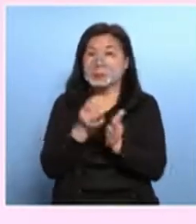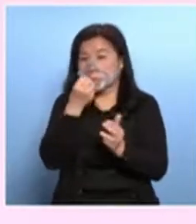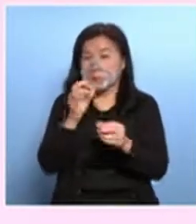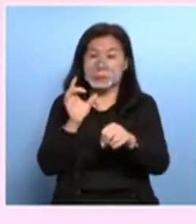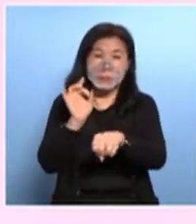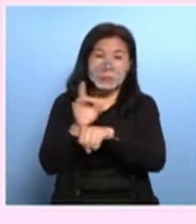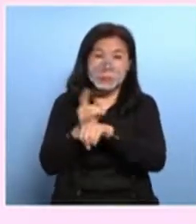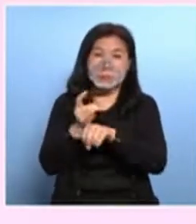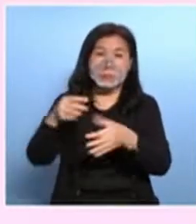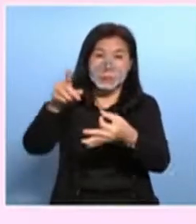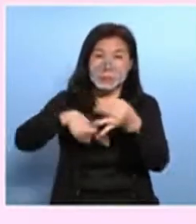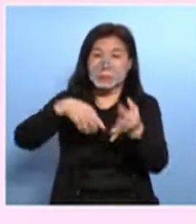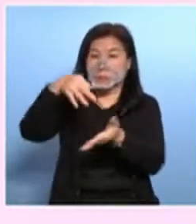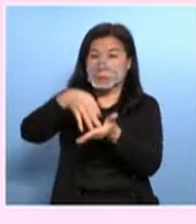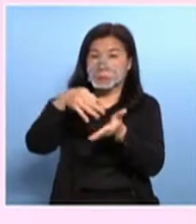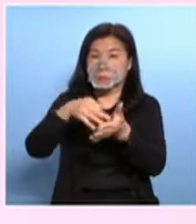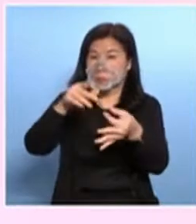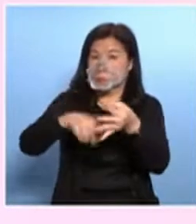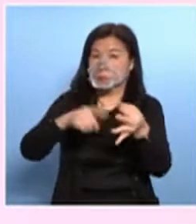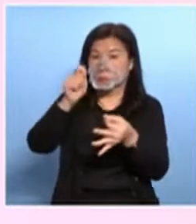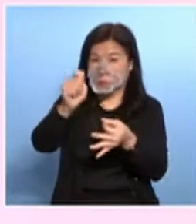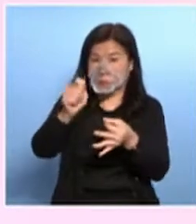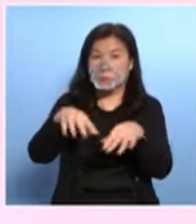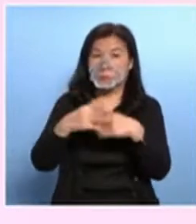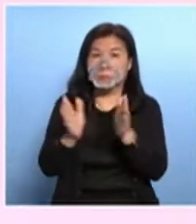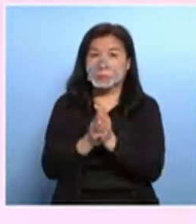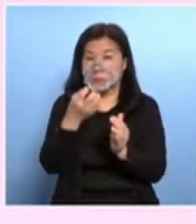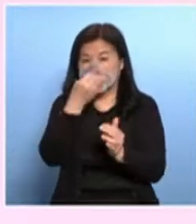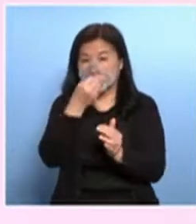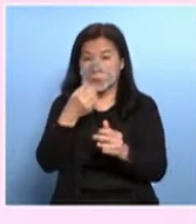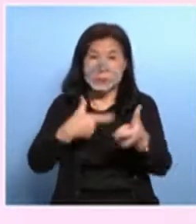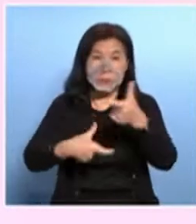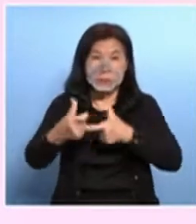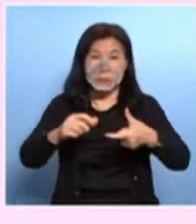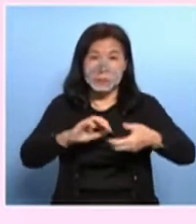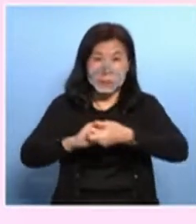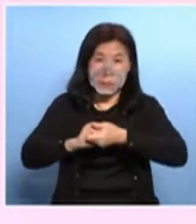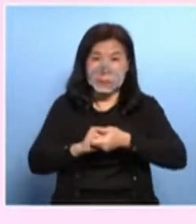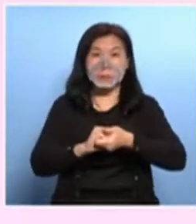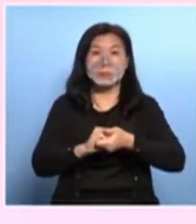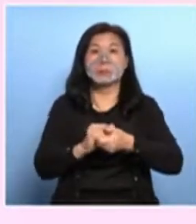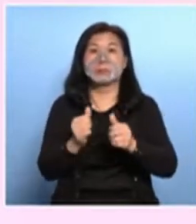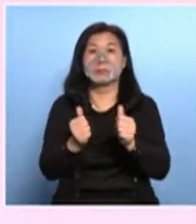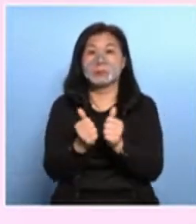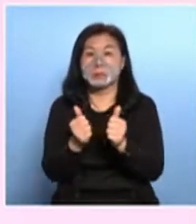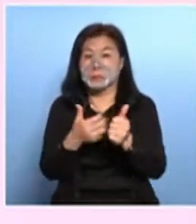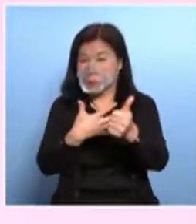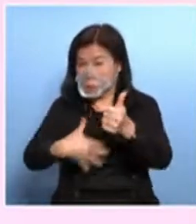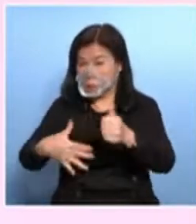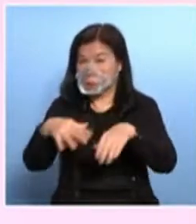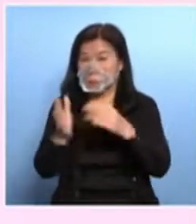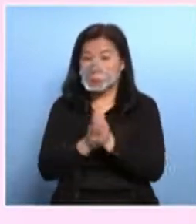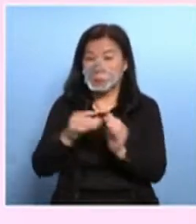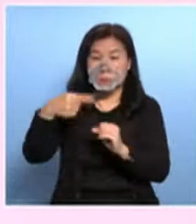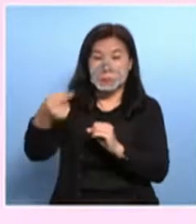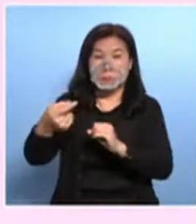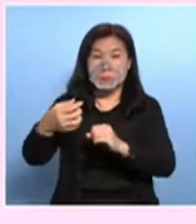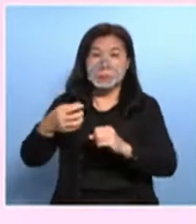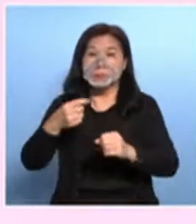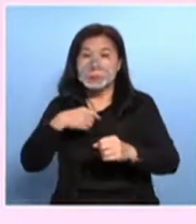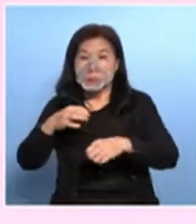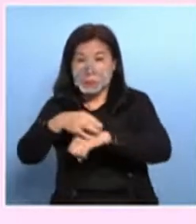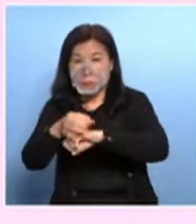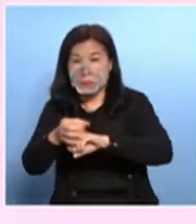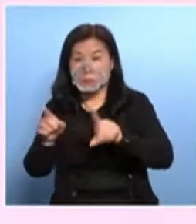Hong Kong's early accession to the RCEP. Apart from our major trading partners, we will also continue to seek to